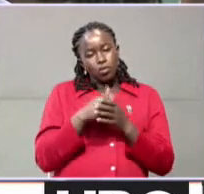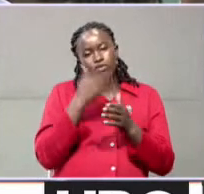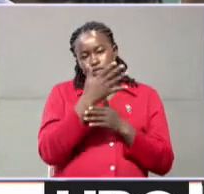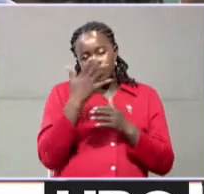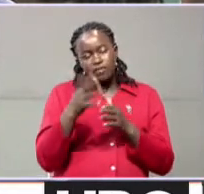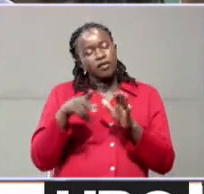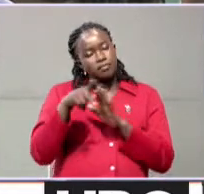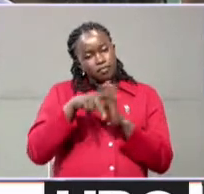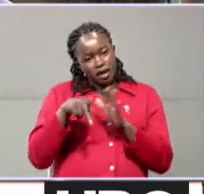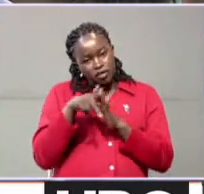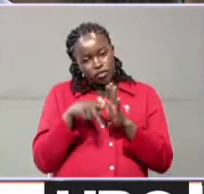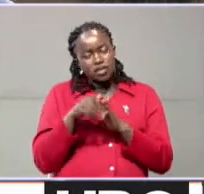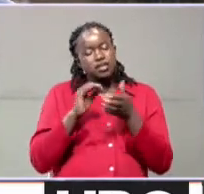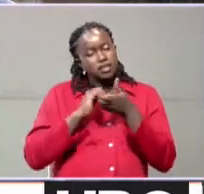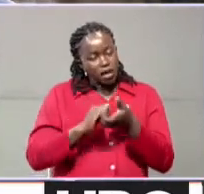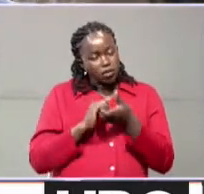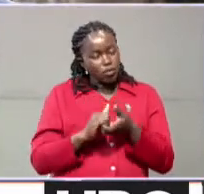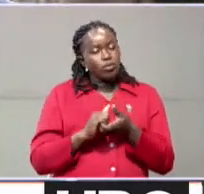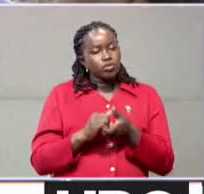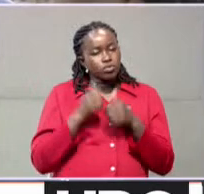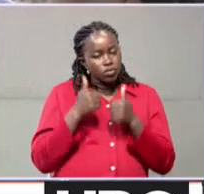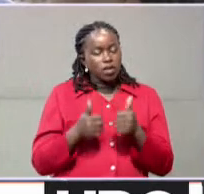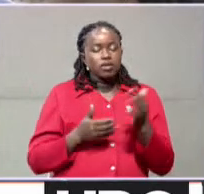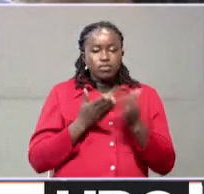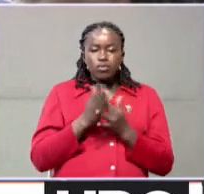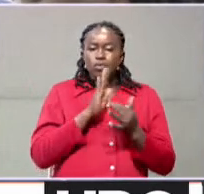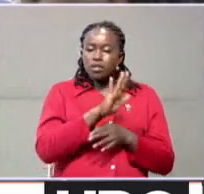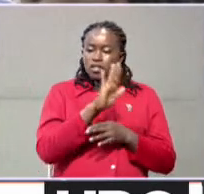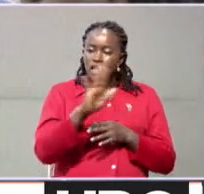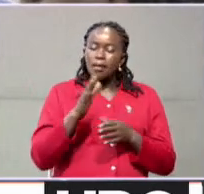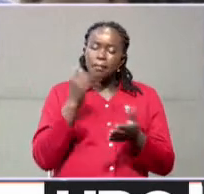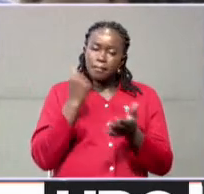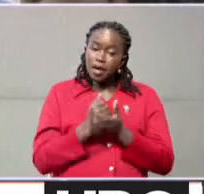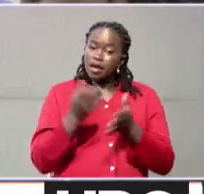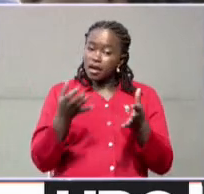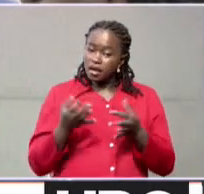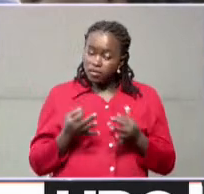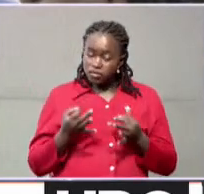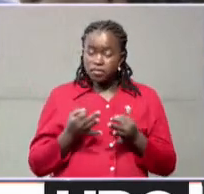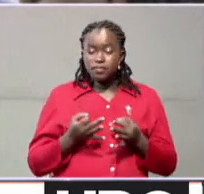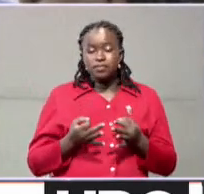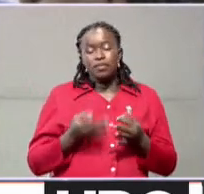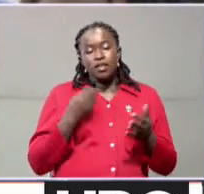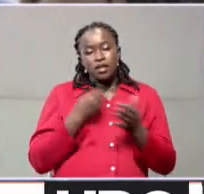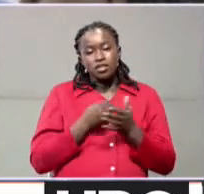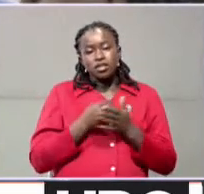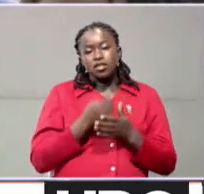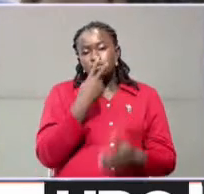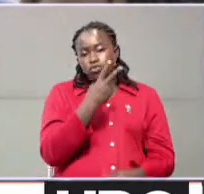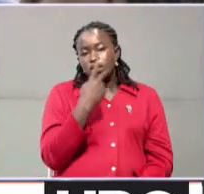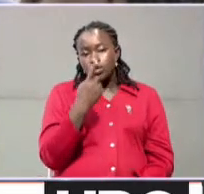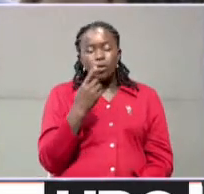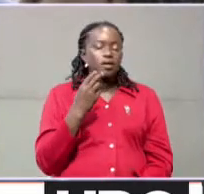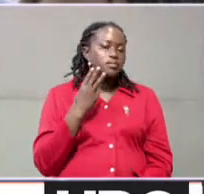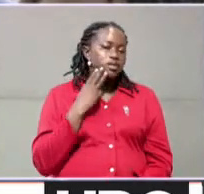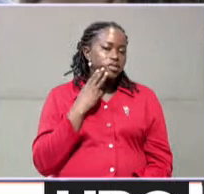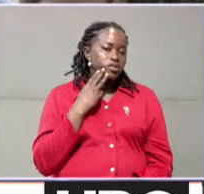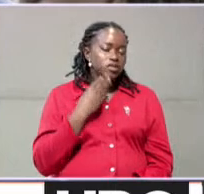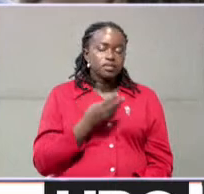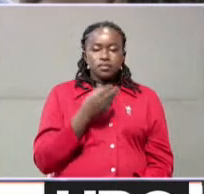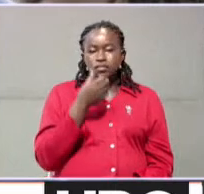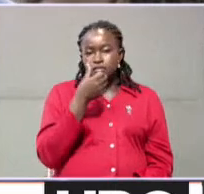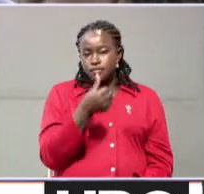paris paris circles through their respective bank accounts ceilings 21 million